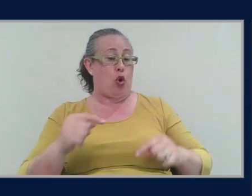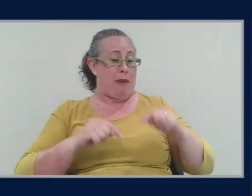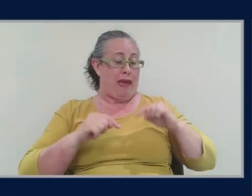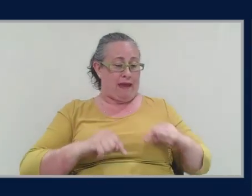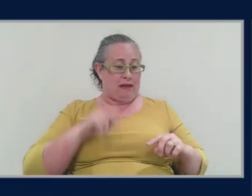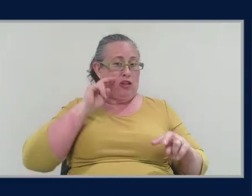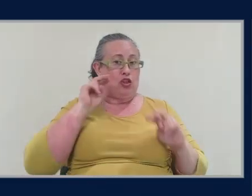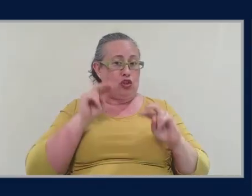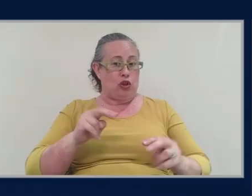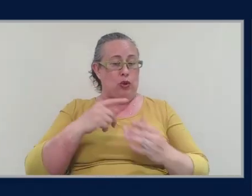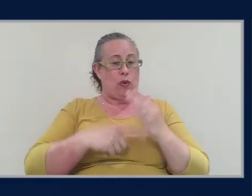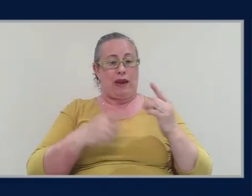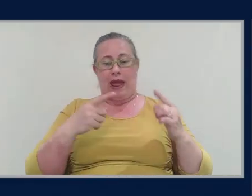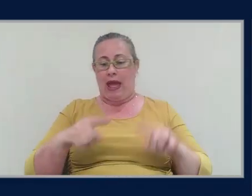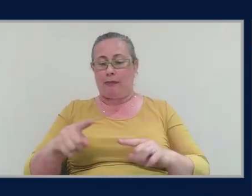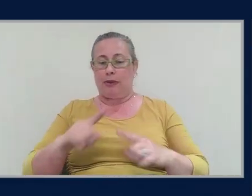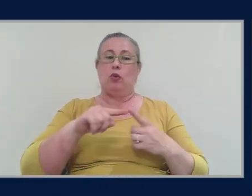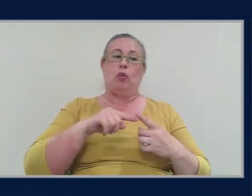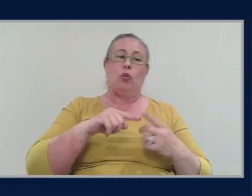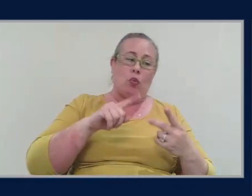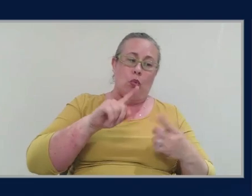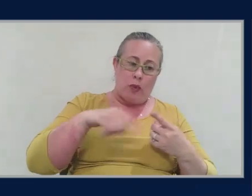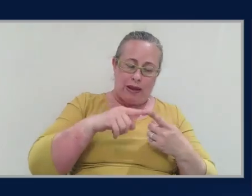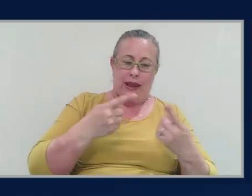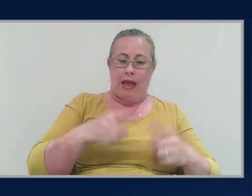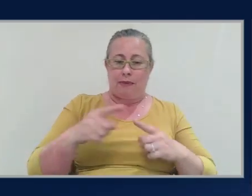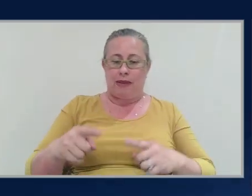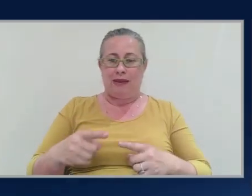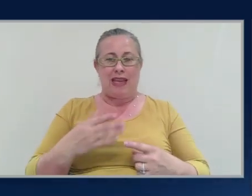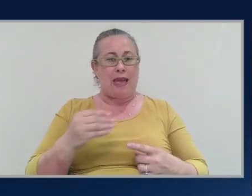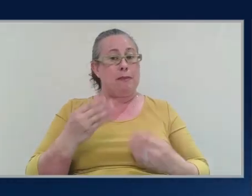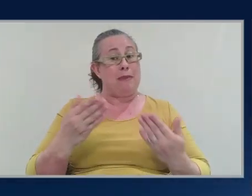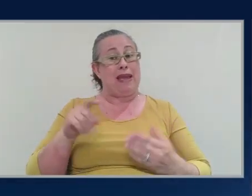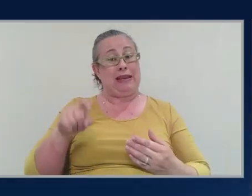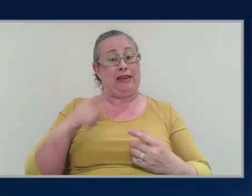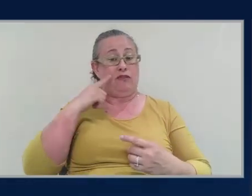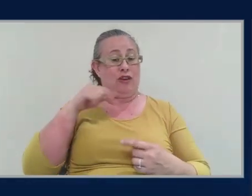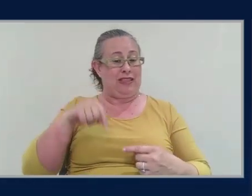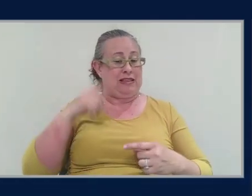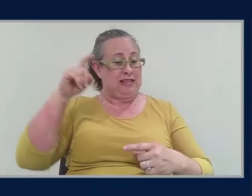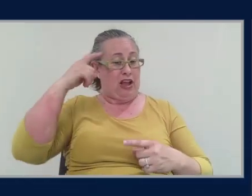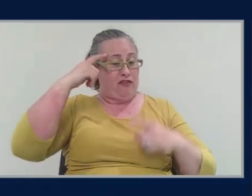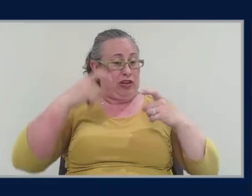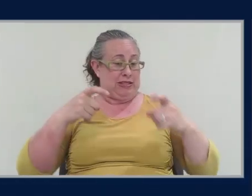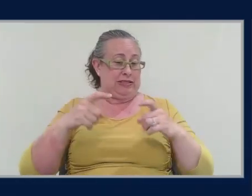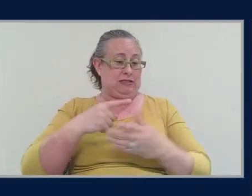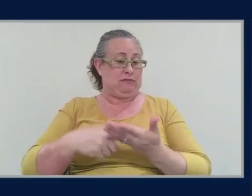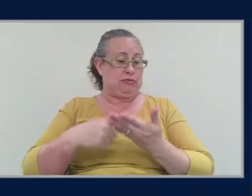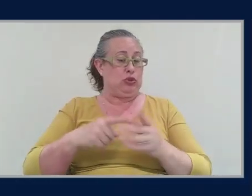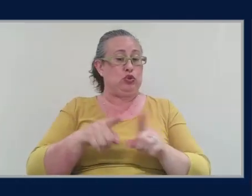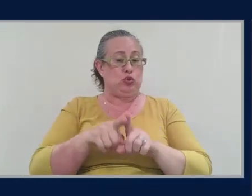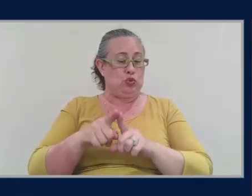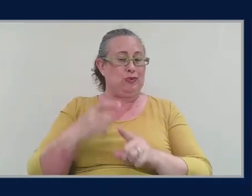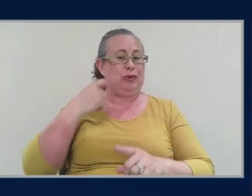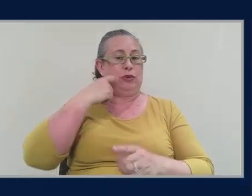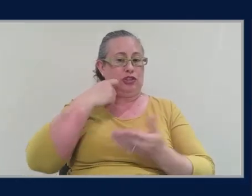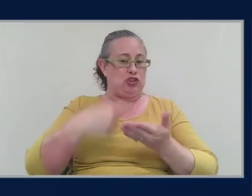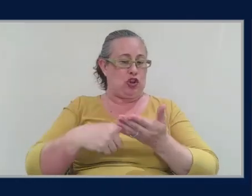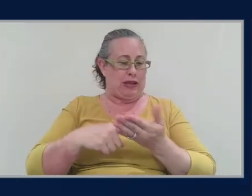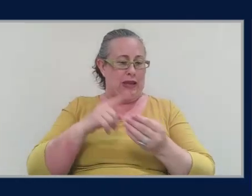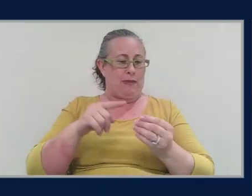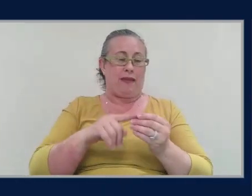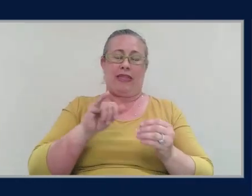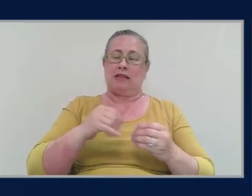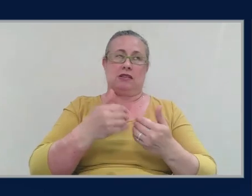what happened, when it happened, and you may need that for these governance discussions as well, too, that we were talking about before, which is a whole different